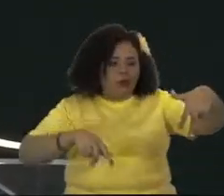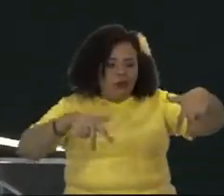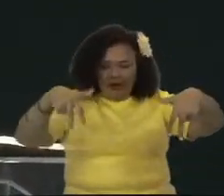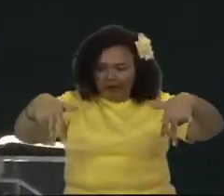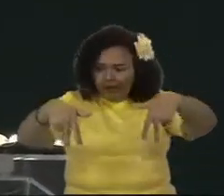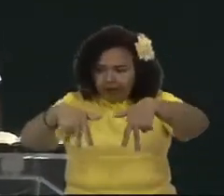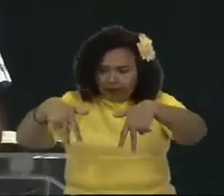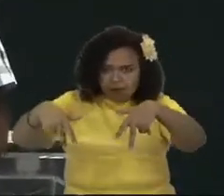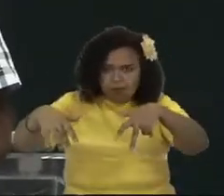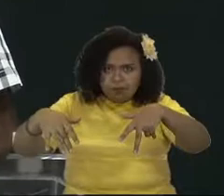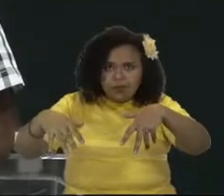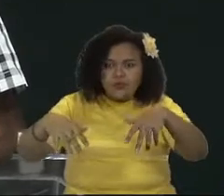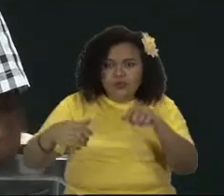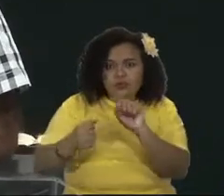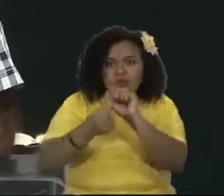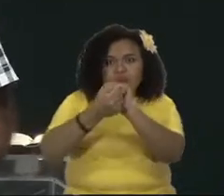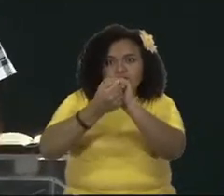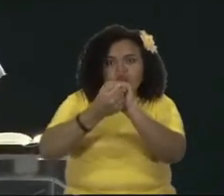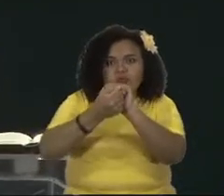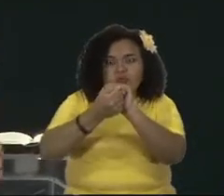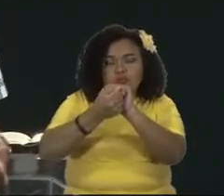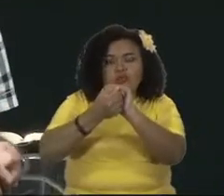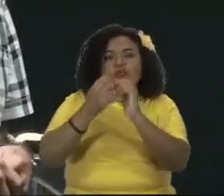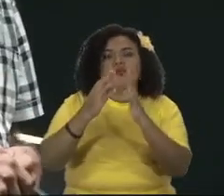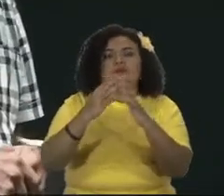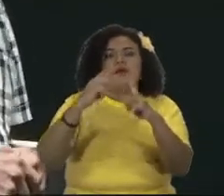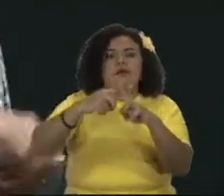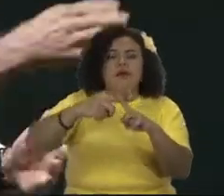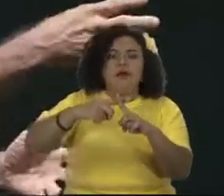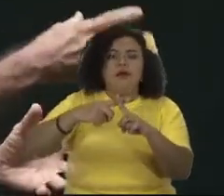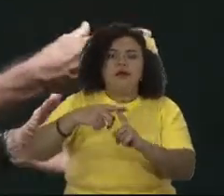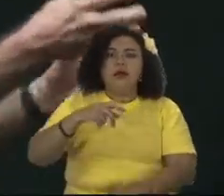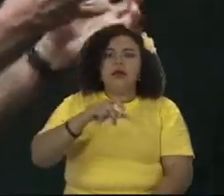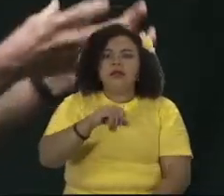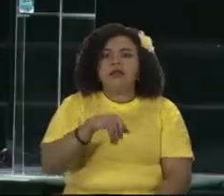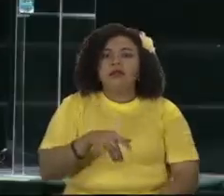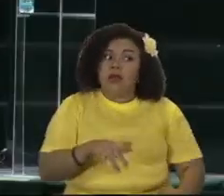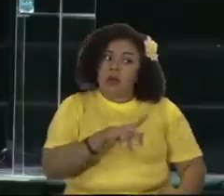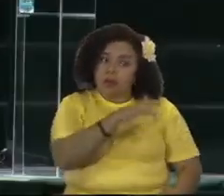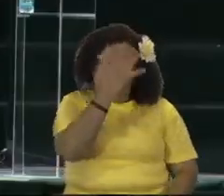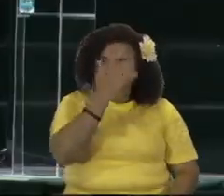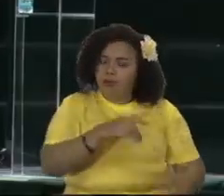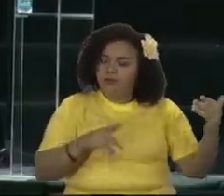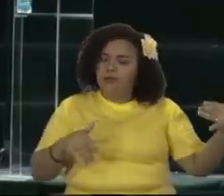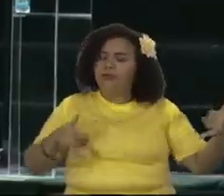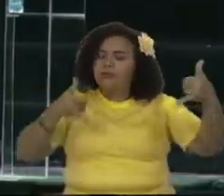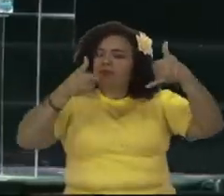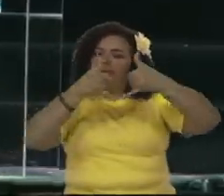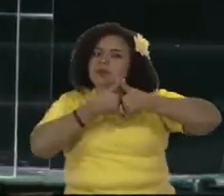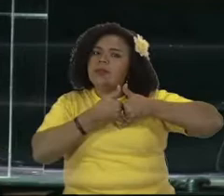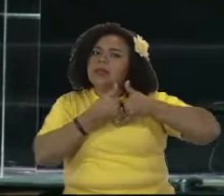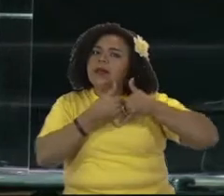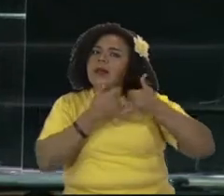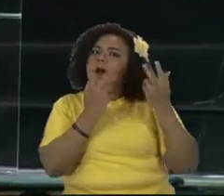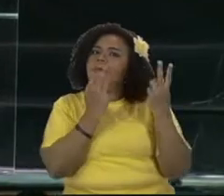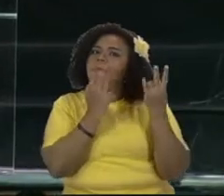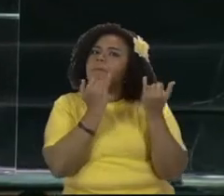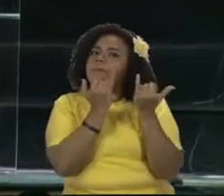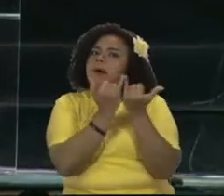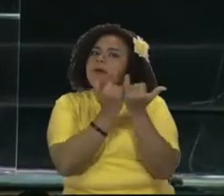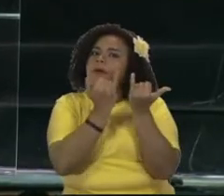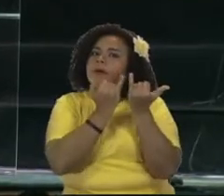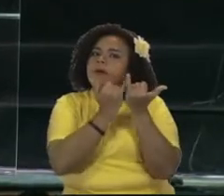We must hang up the cell phone. You must face it. You must deal. You